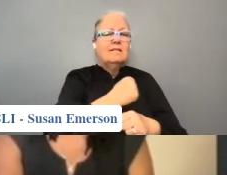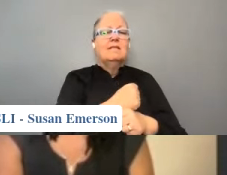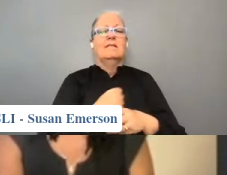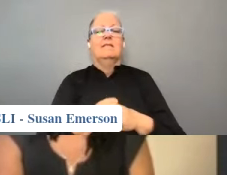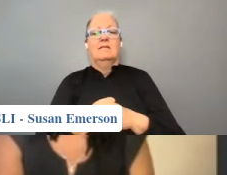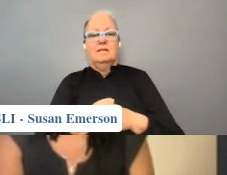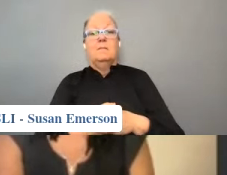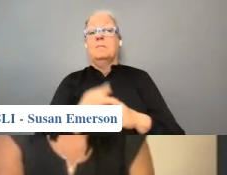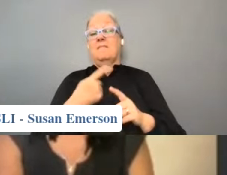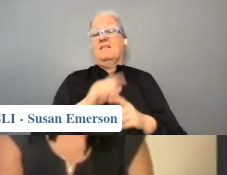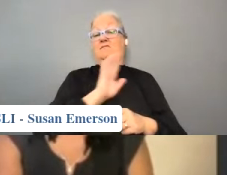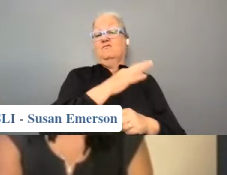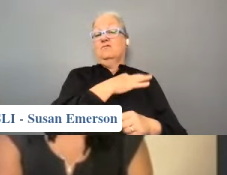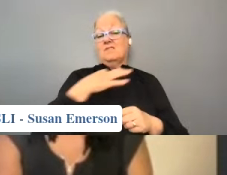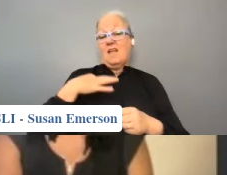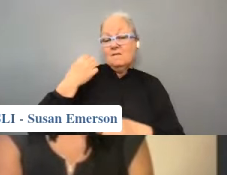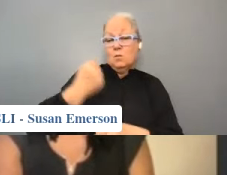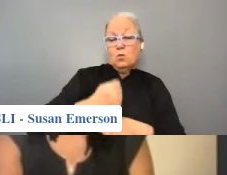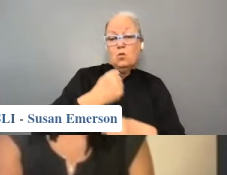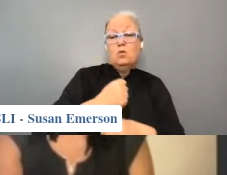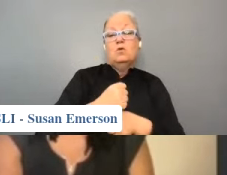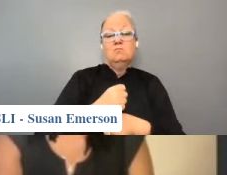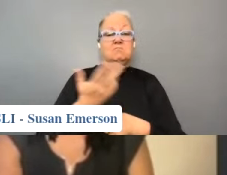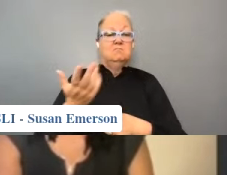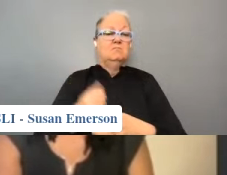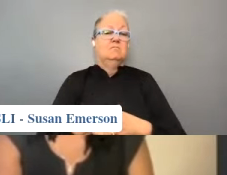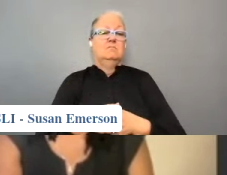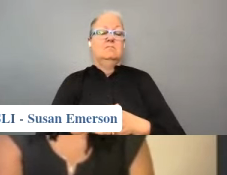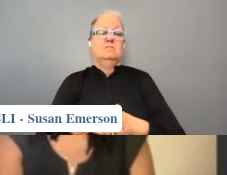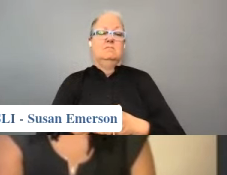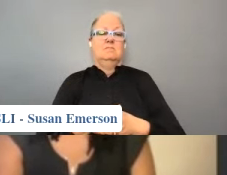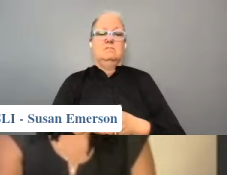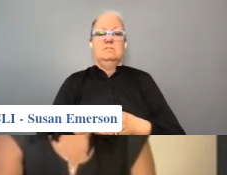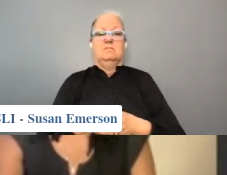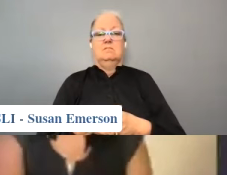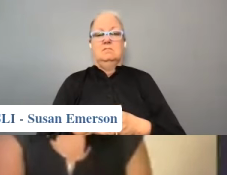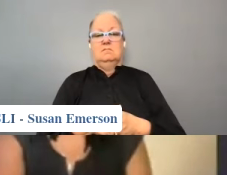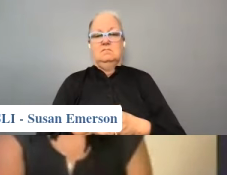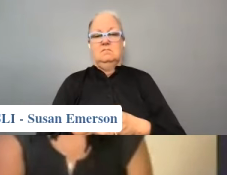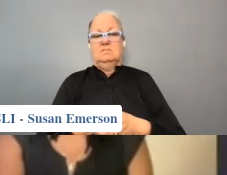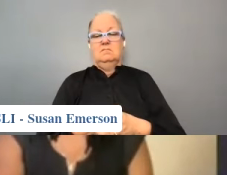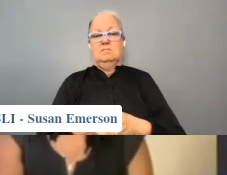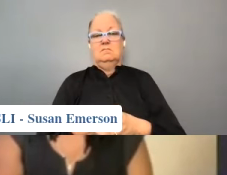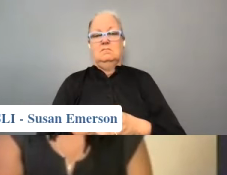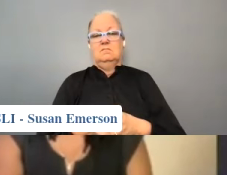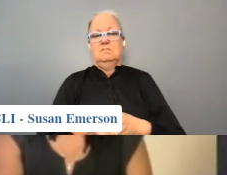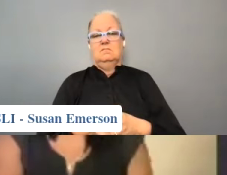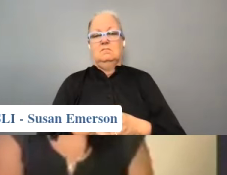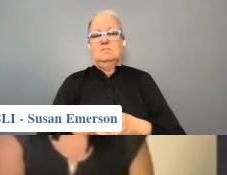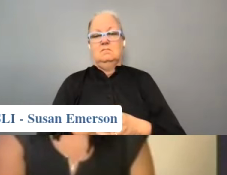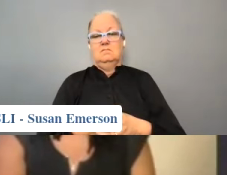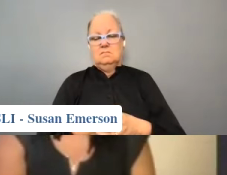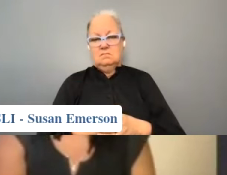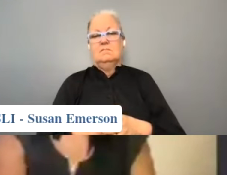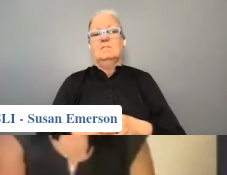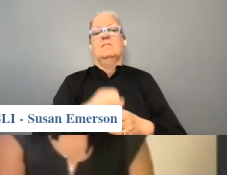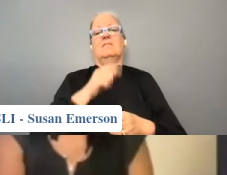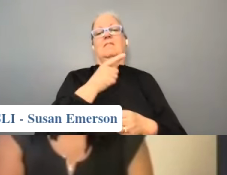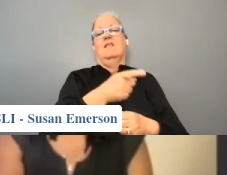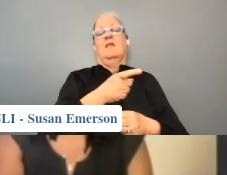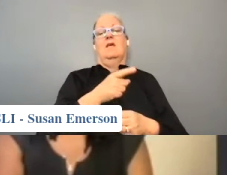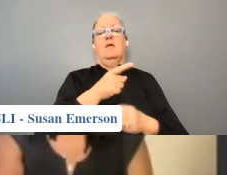And at national level, they meet at quarterly basis. So linking the